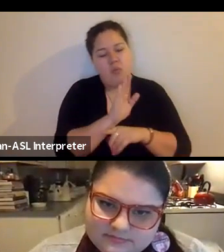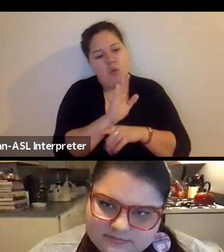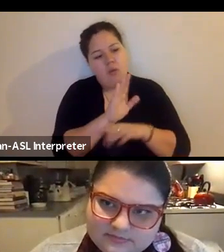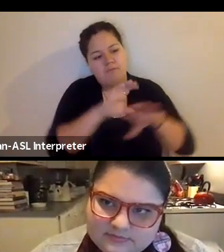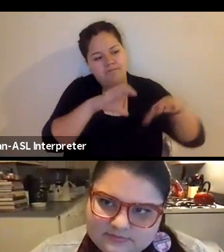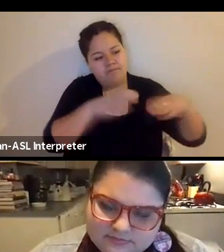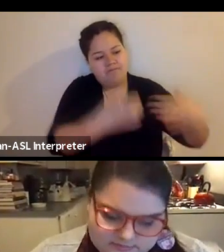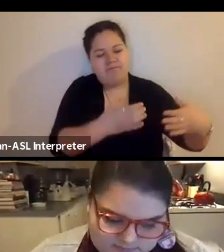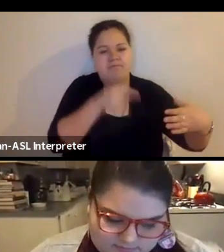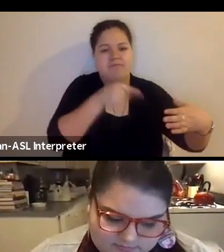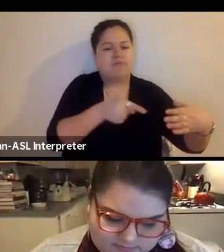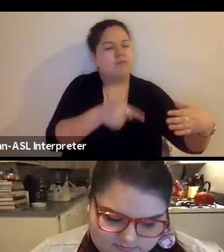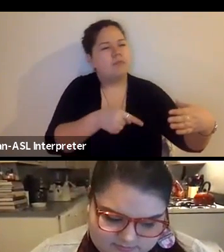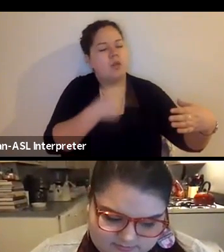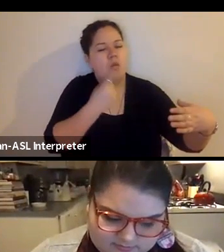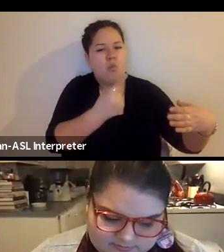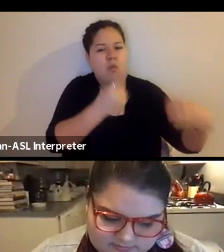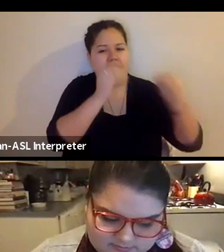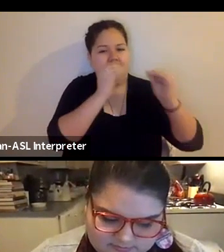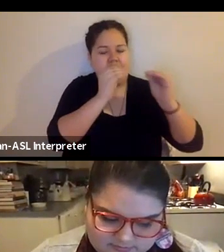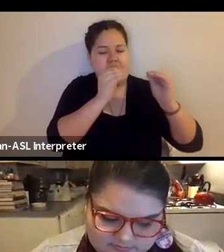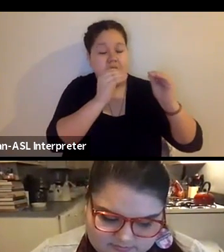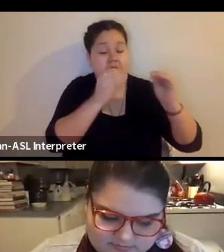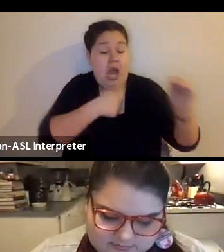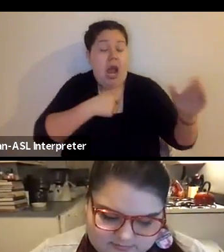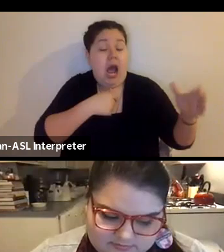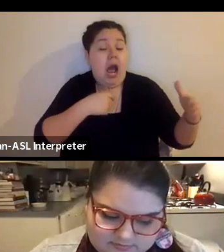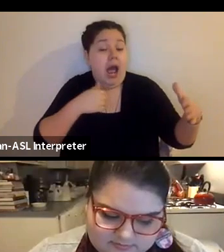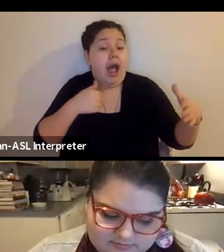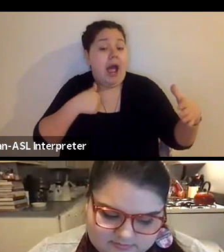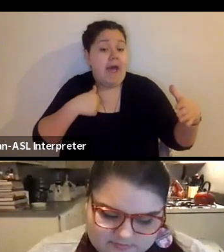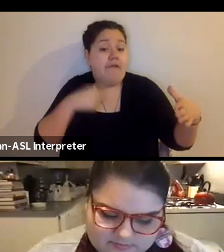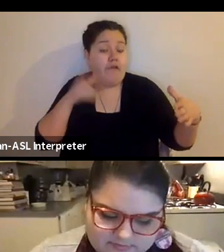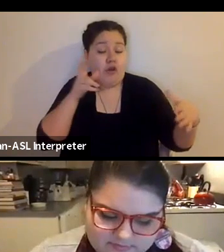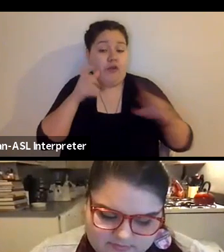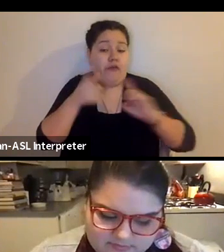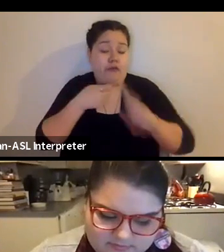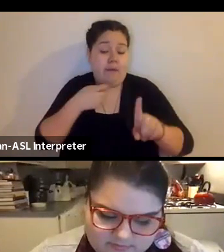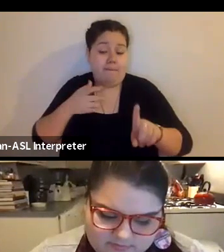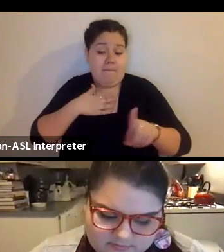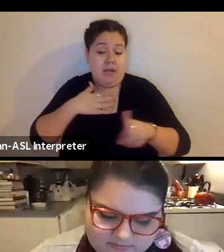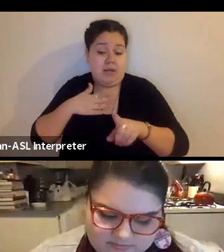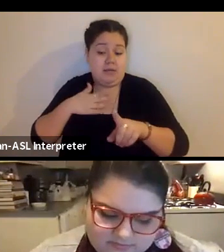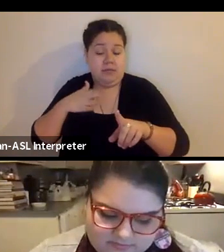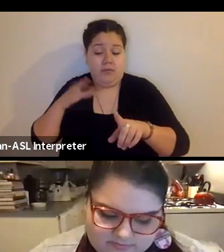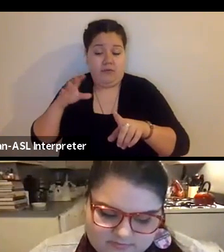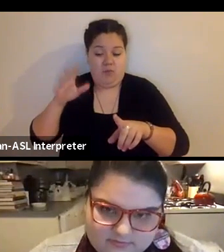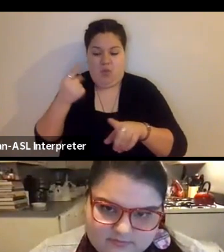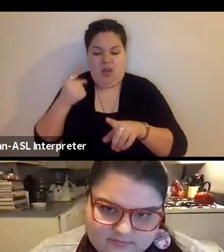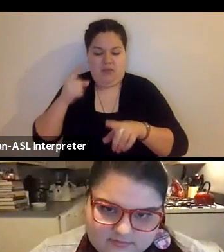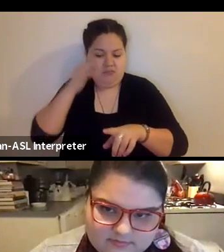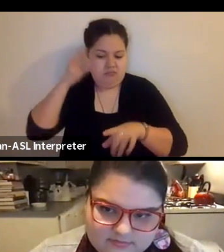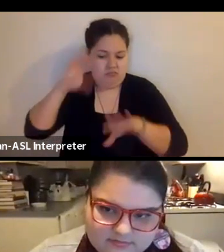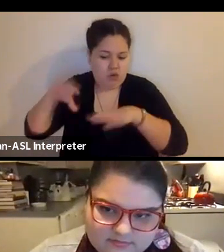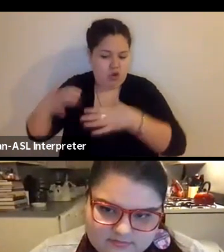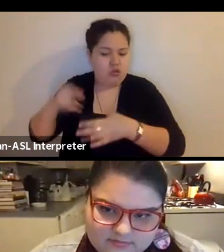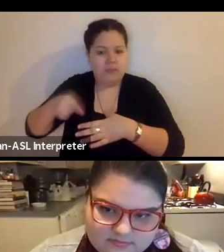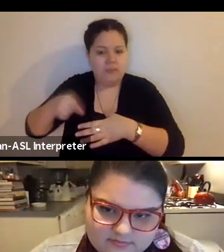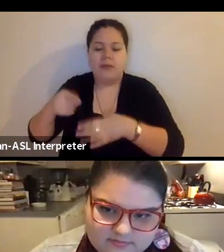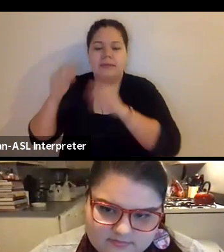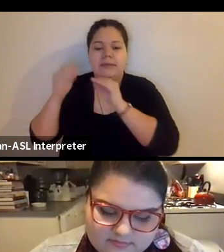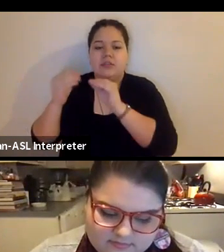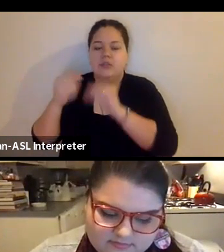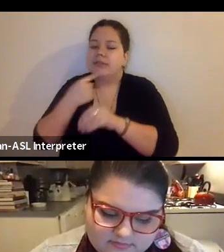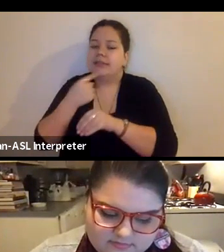one teaching that I've heard from Haudenosaunee folks is the practice of the words before